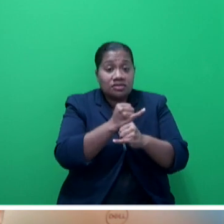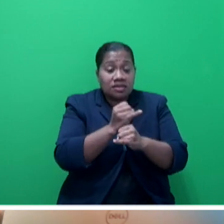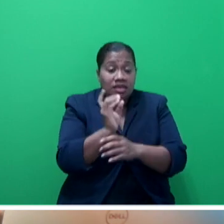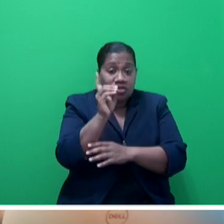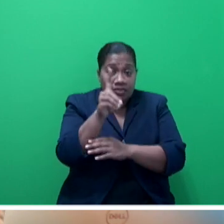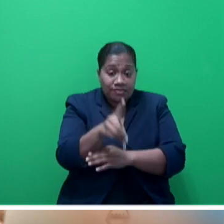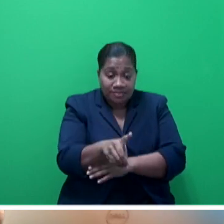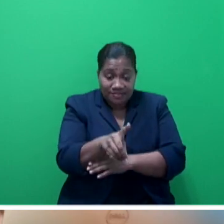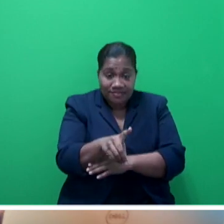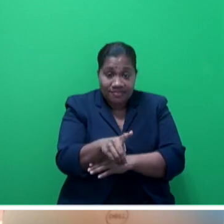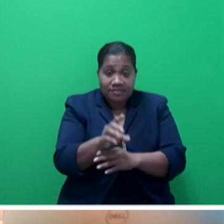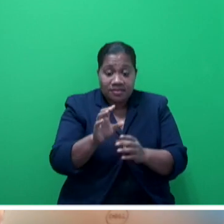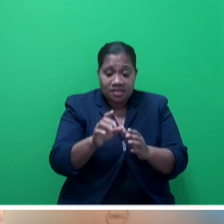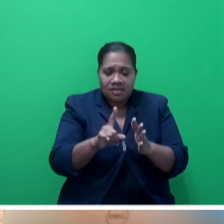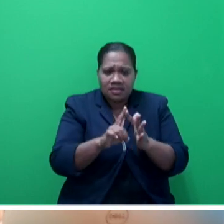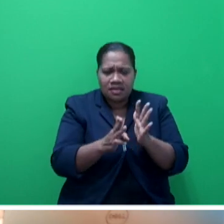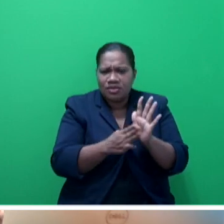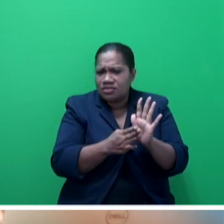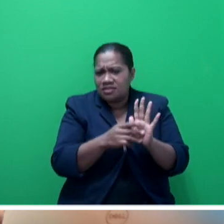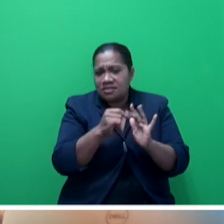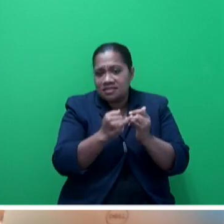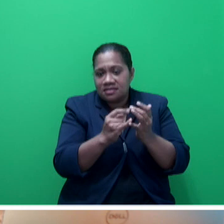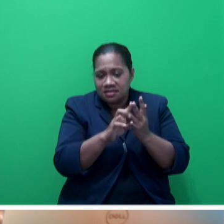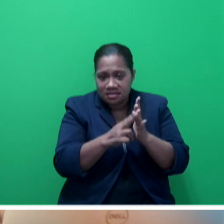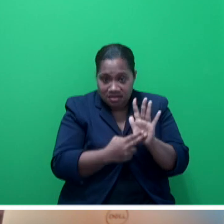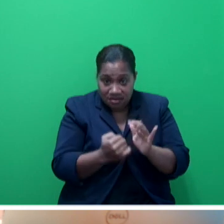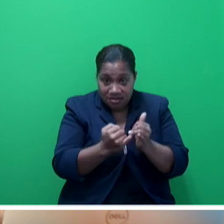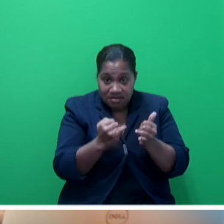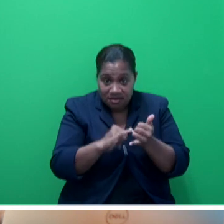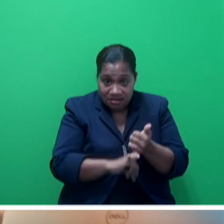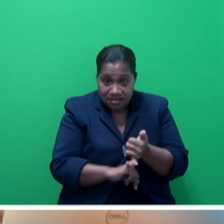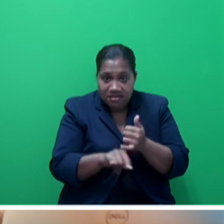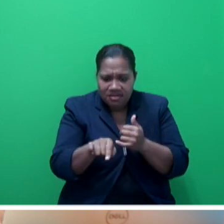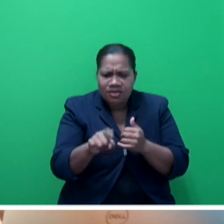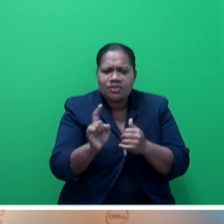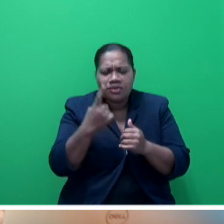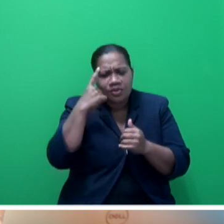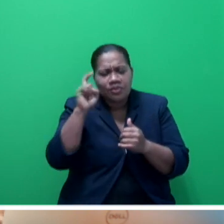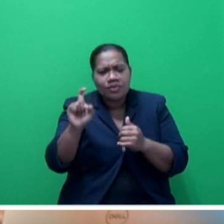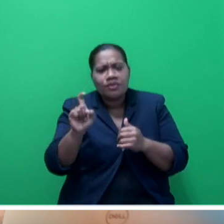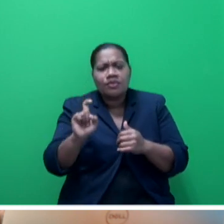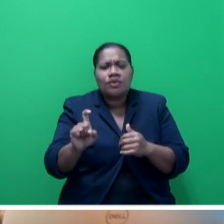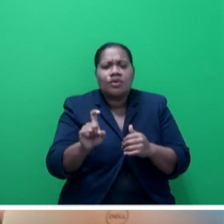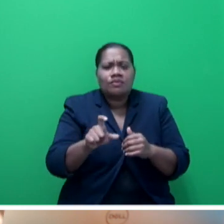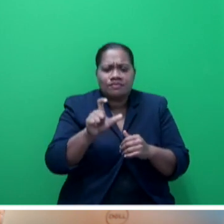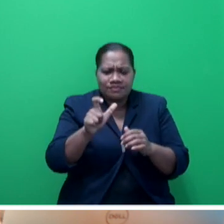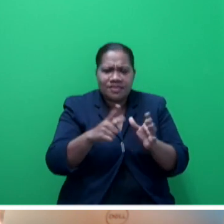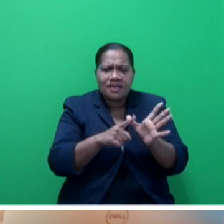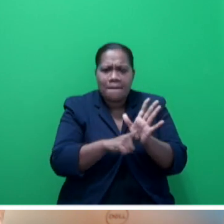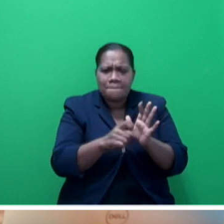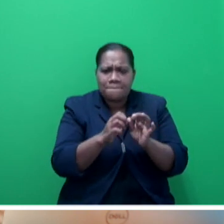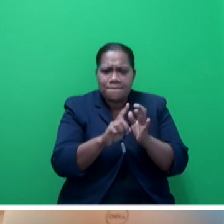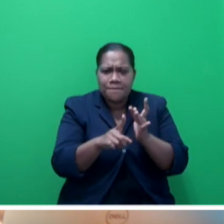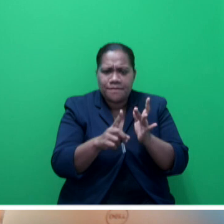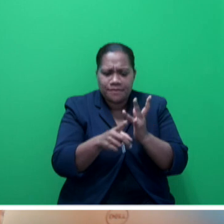trading are broadly defined as what we call carbon markets. The practice of carbon trading is widely regarded as a